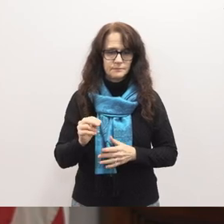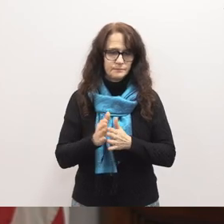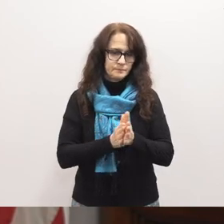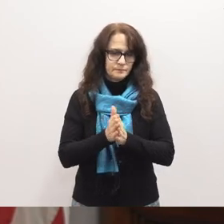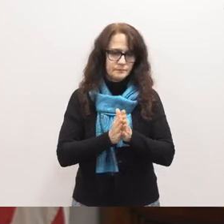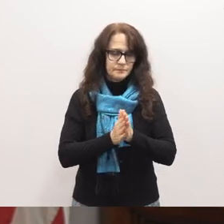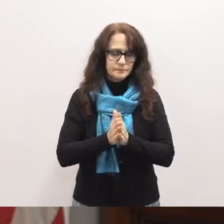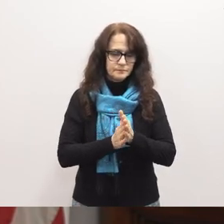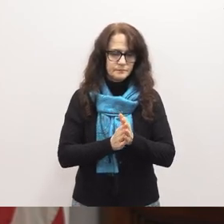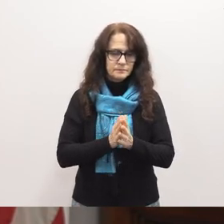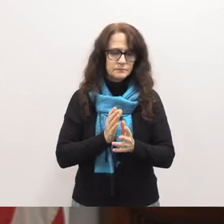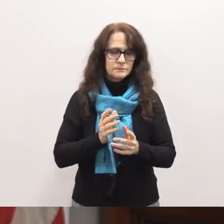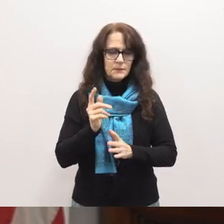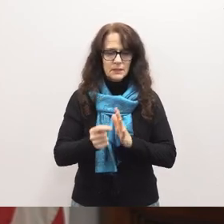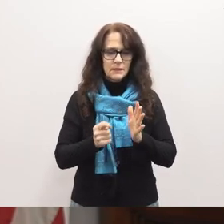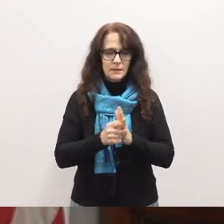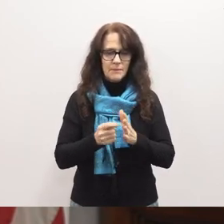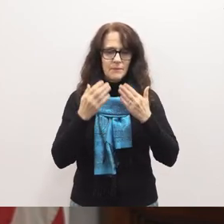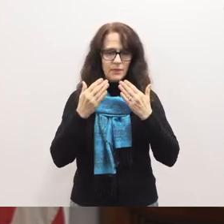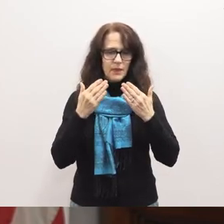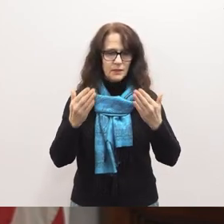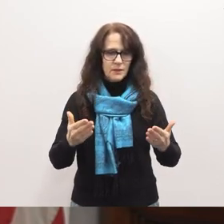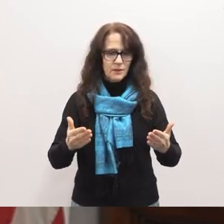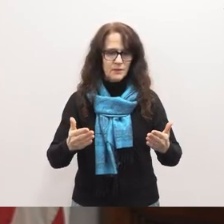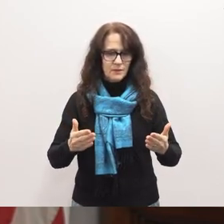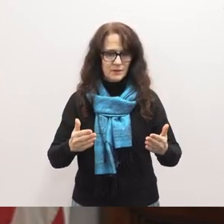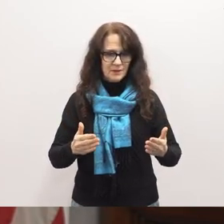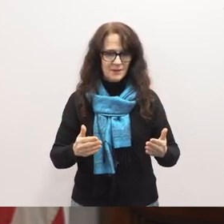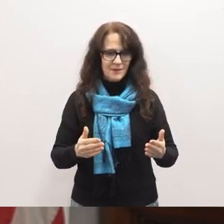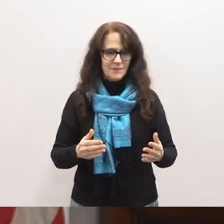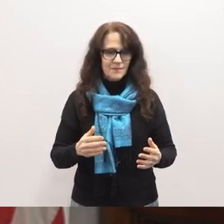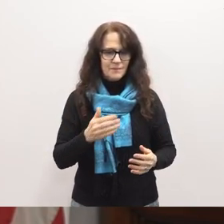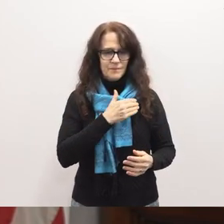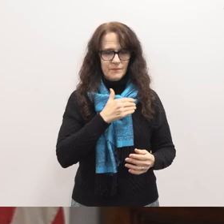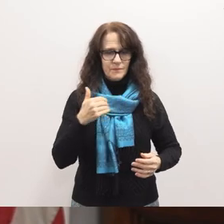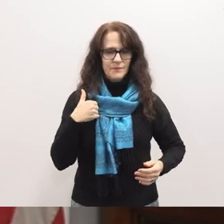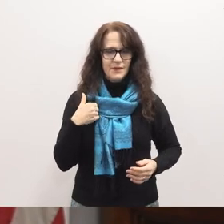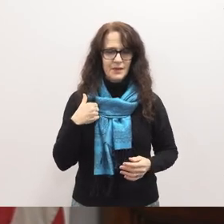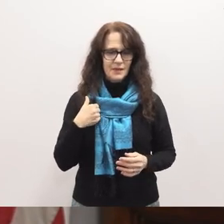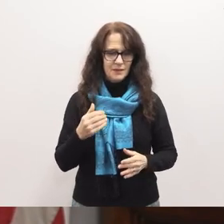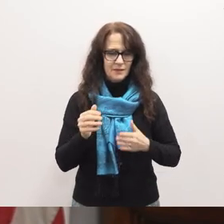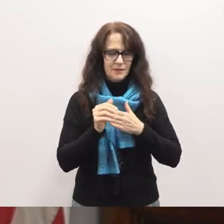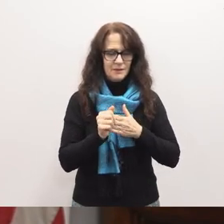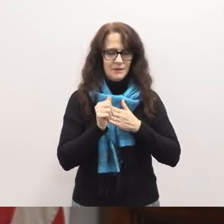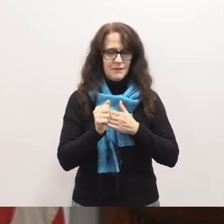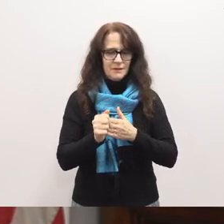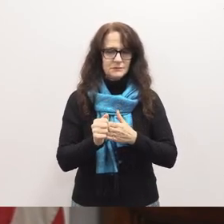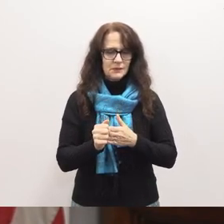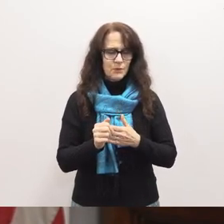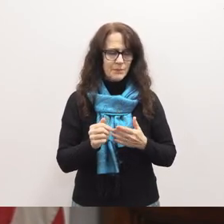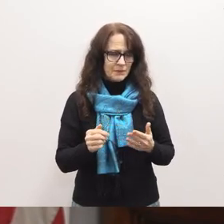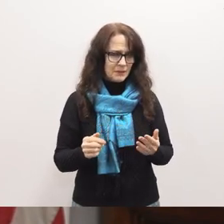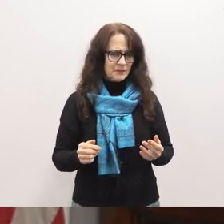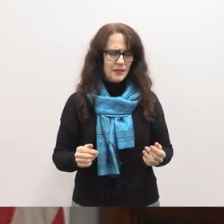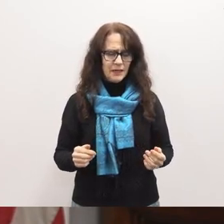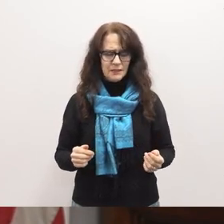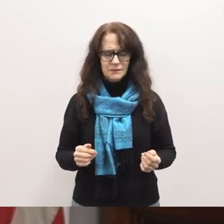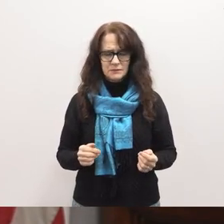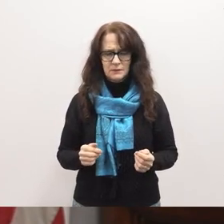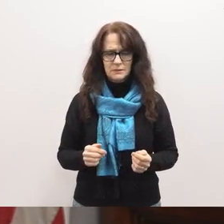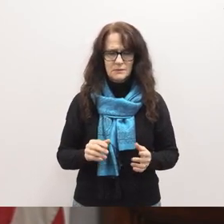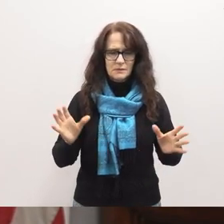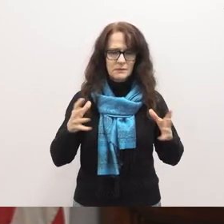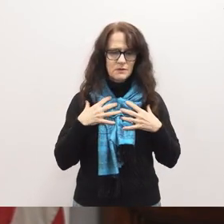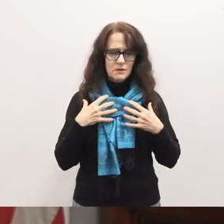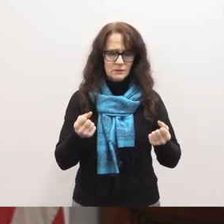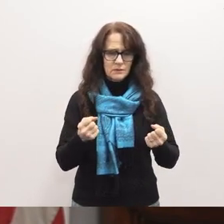those spaces. Thank you to the CAC members, especially the leadership. It takes a lot of courage to be